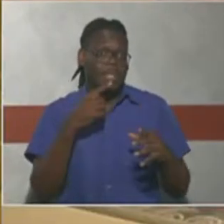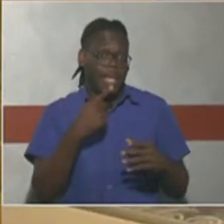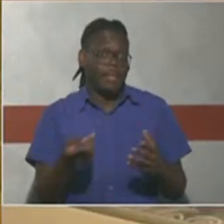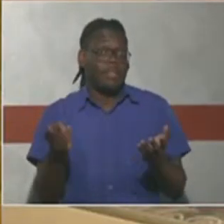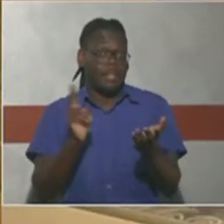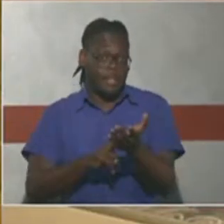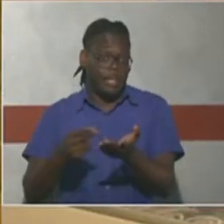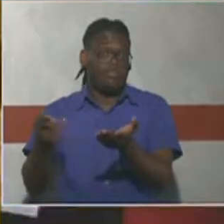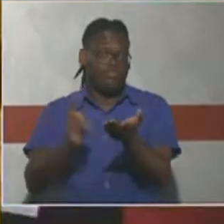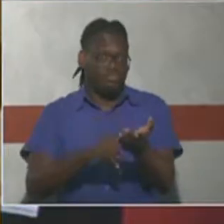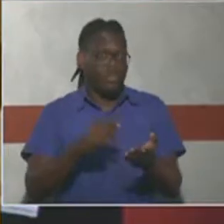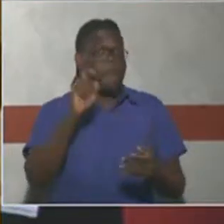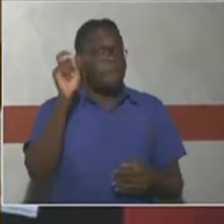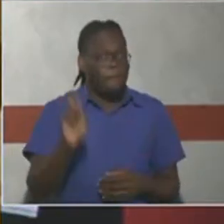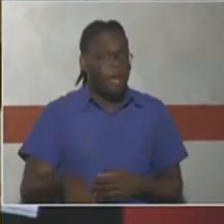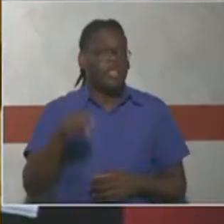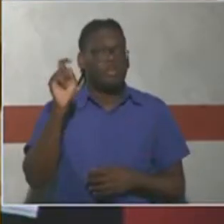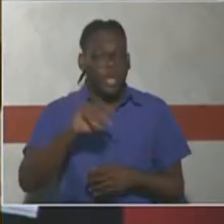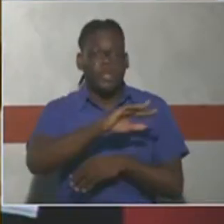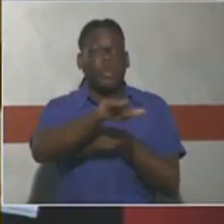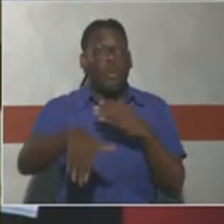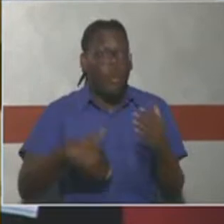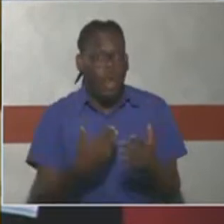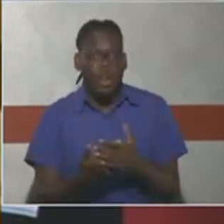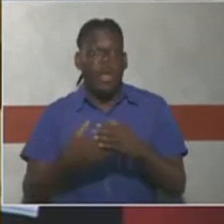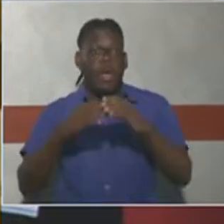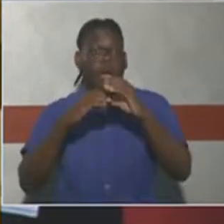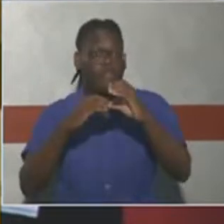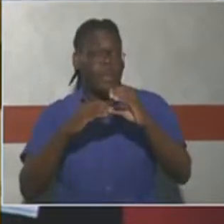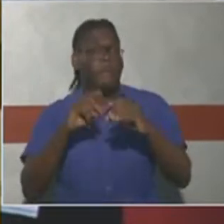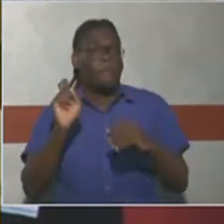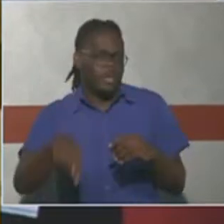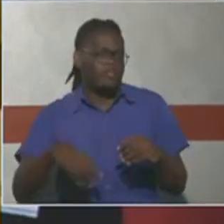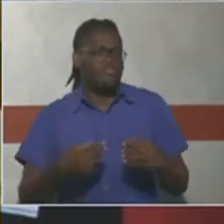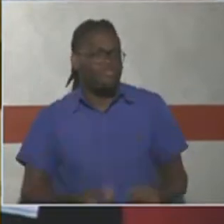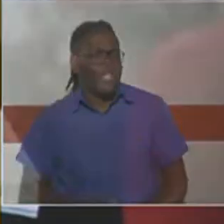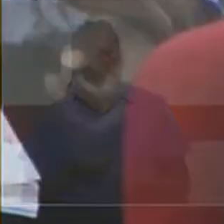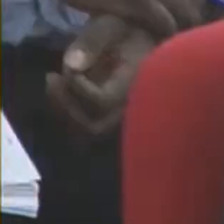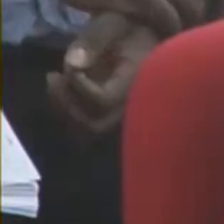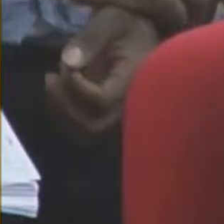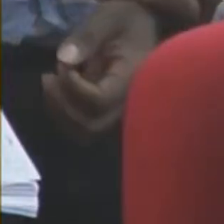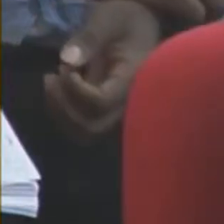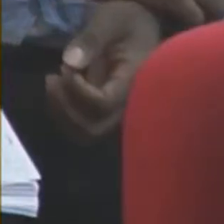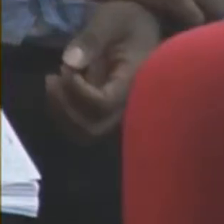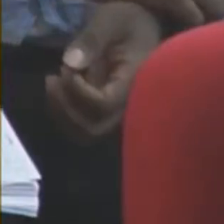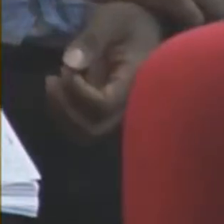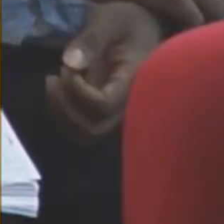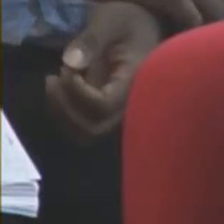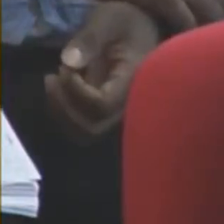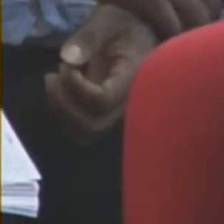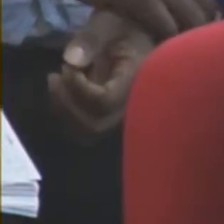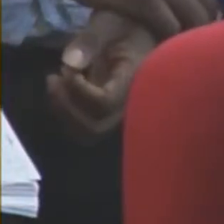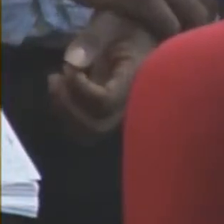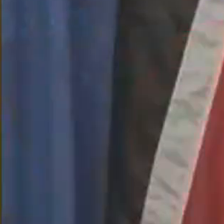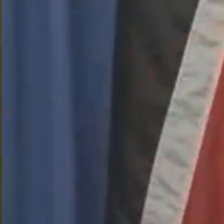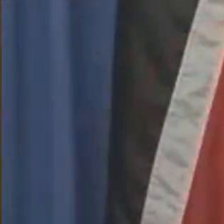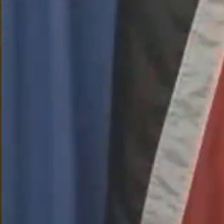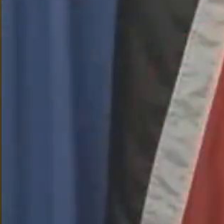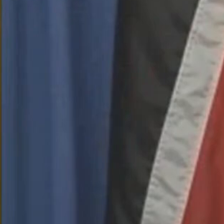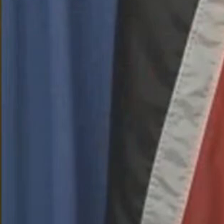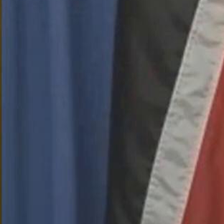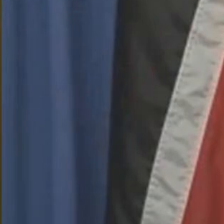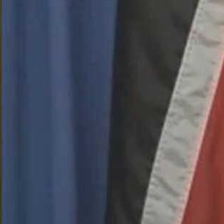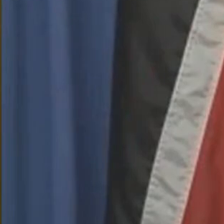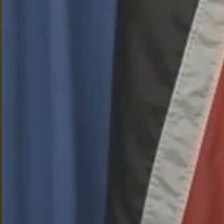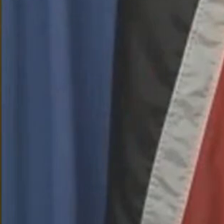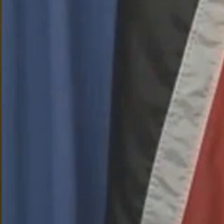conference? It just wrapped up. Any major deals that we should know about? Any sidebars that came, especially any agreements with Mr. Ali? At midday yesterday, so, and